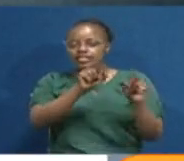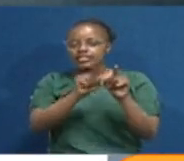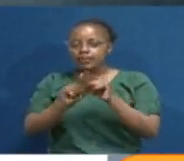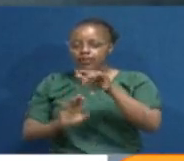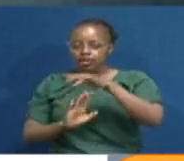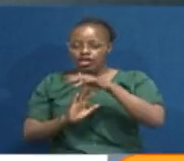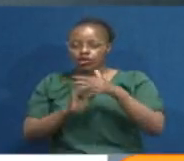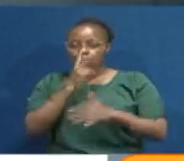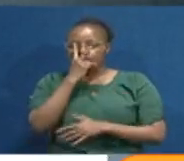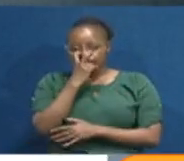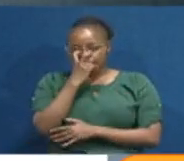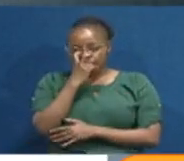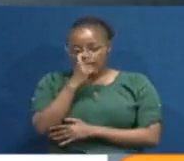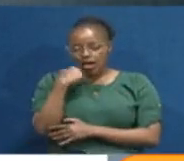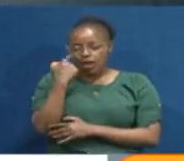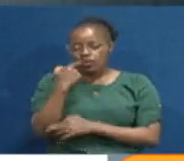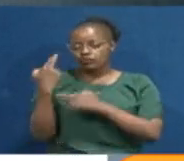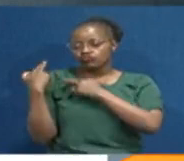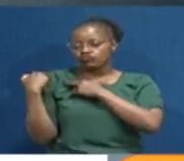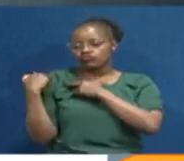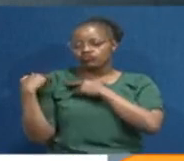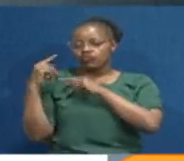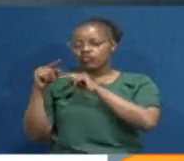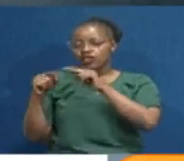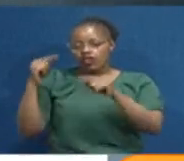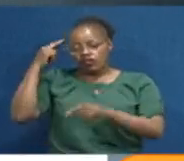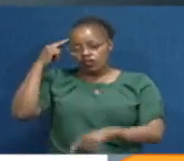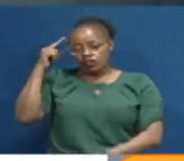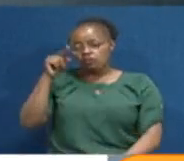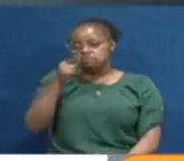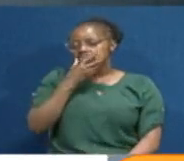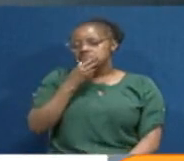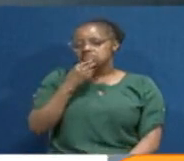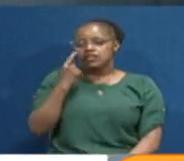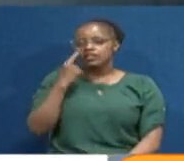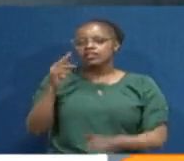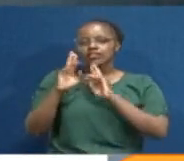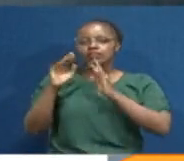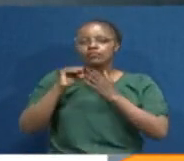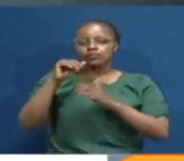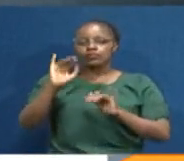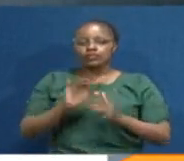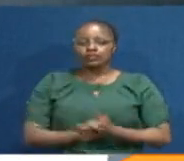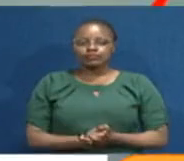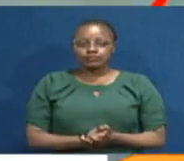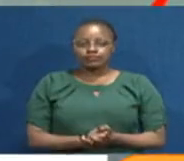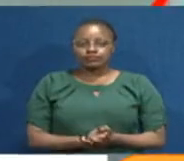the main suspect behind the gruesome murder. Hassan Mugambi with the details.